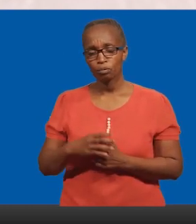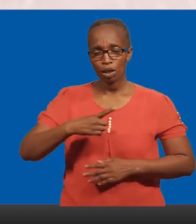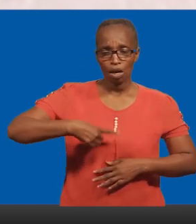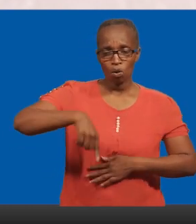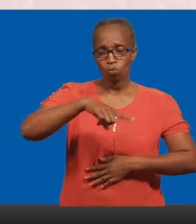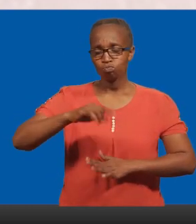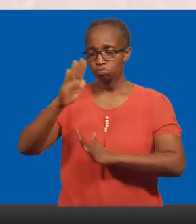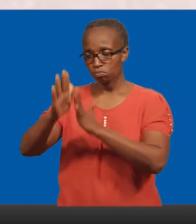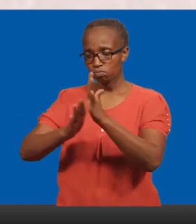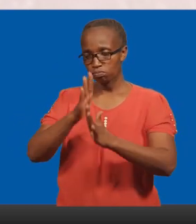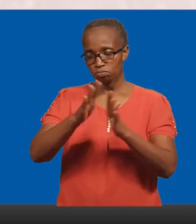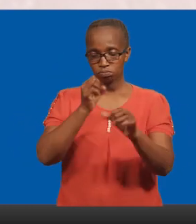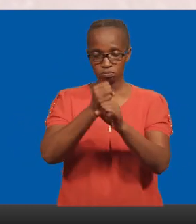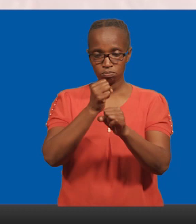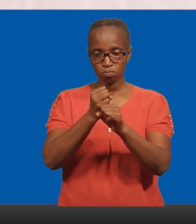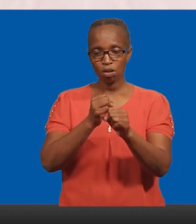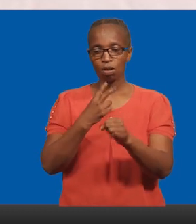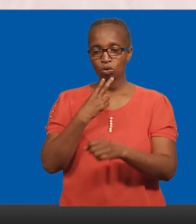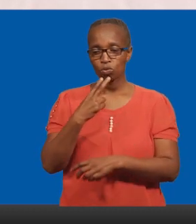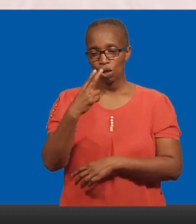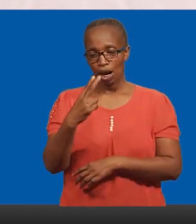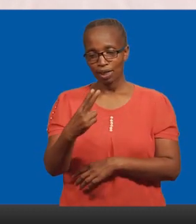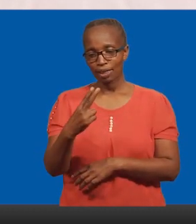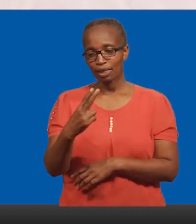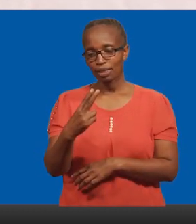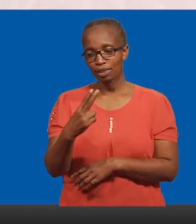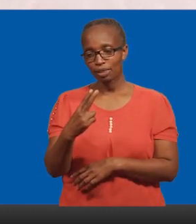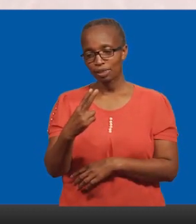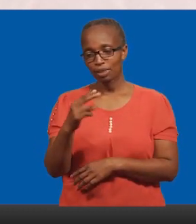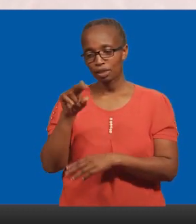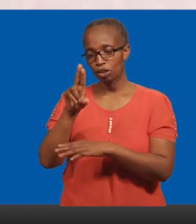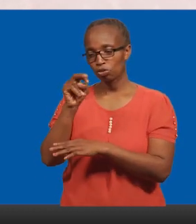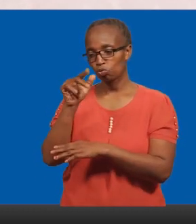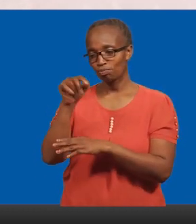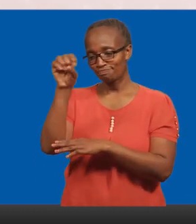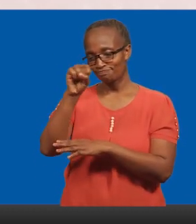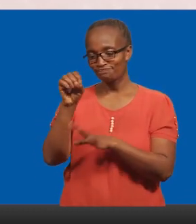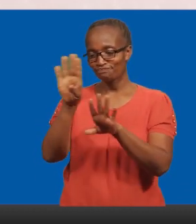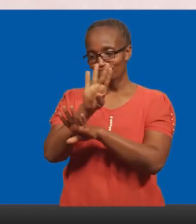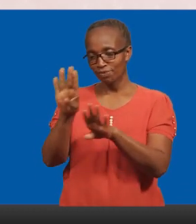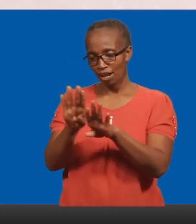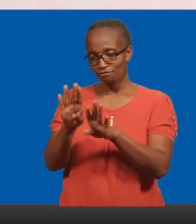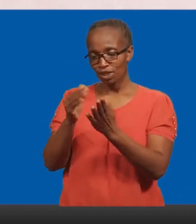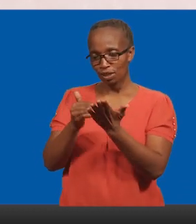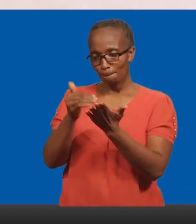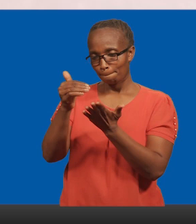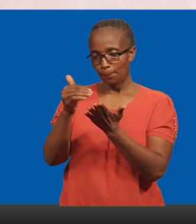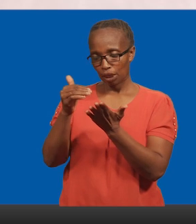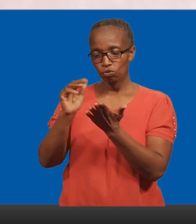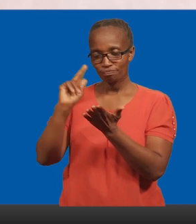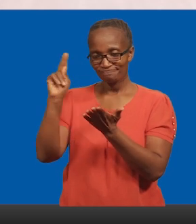We plan to do 200 affordable units in every constituency in